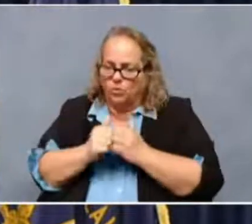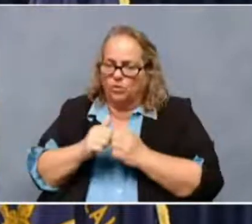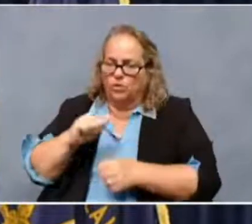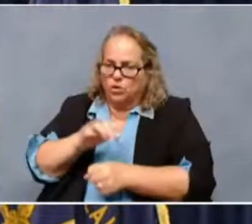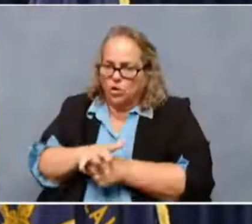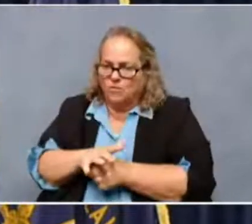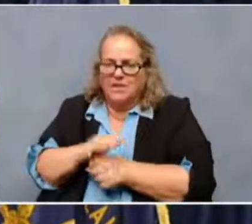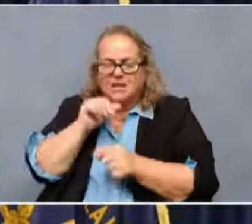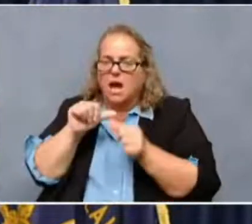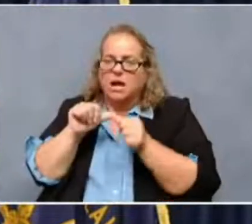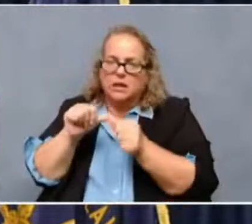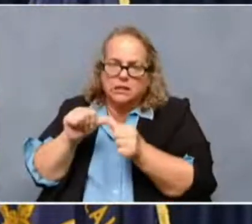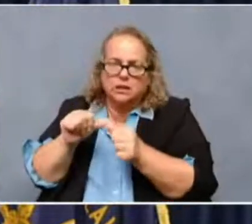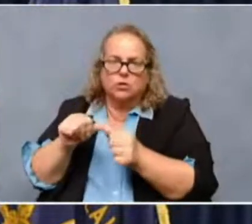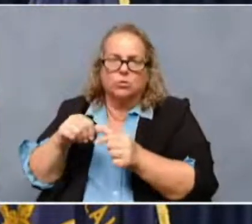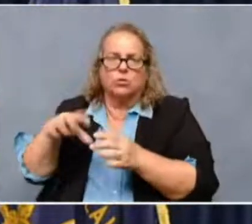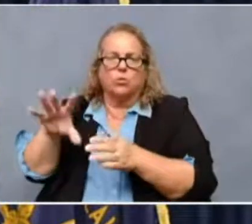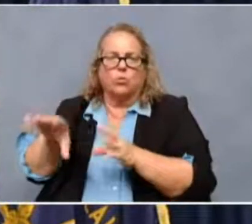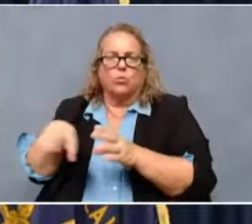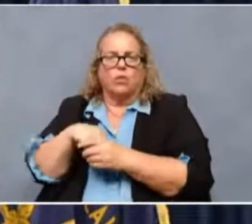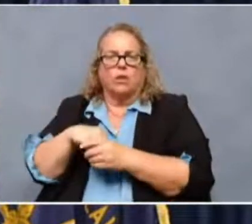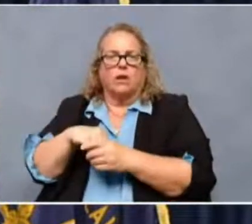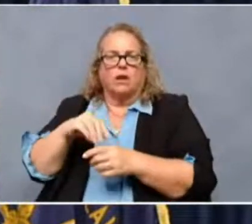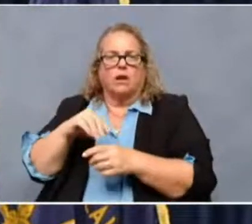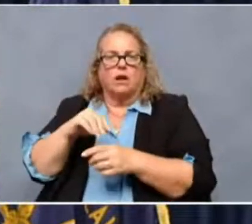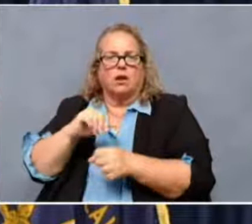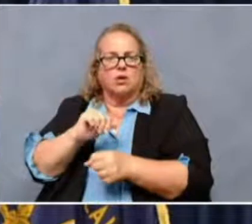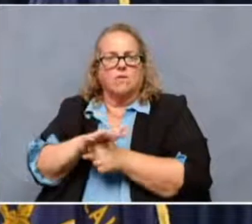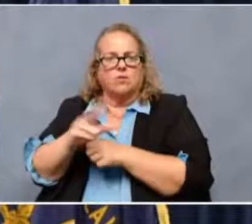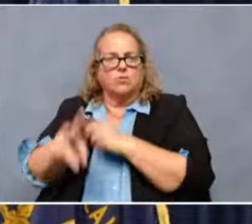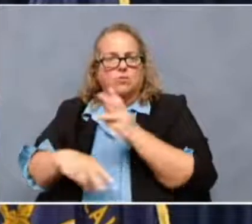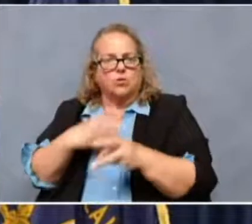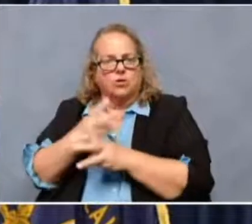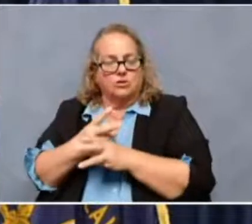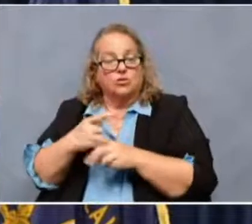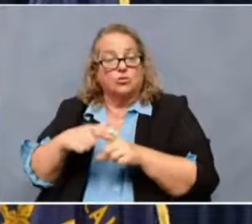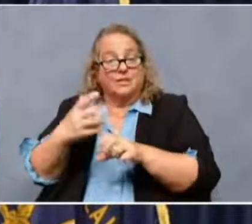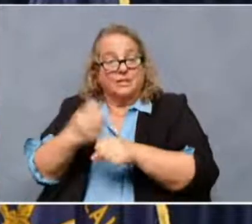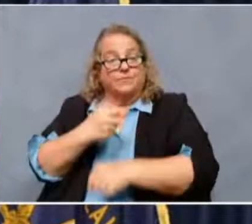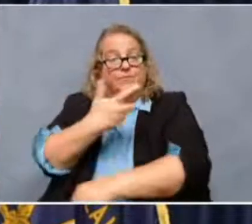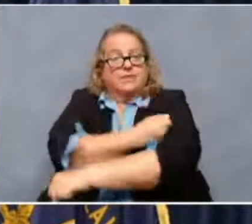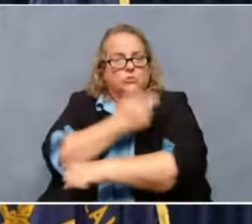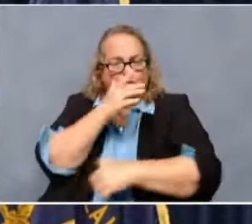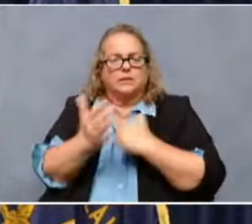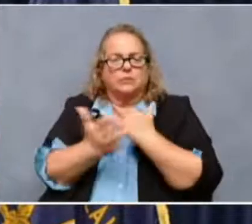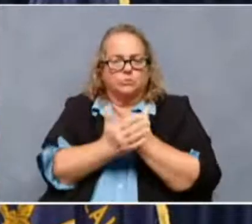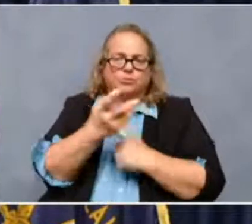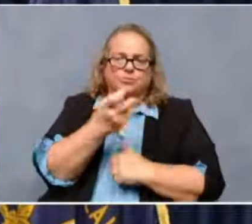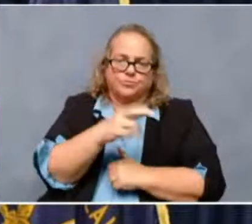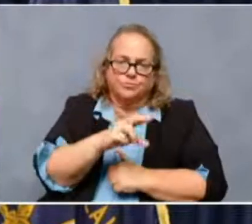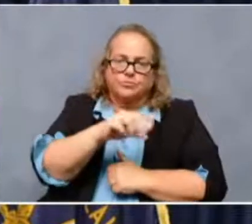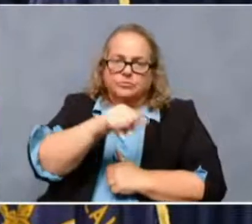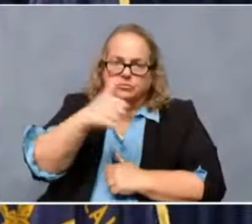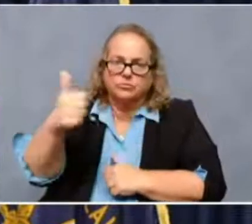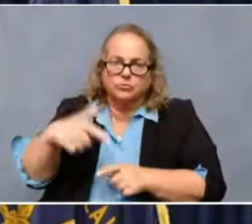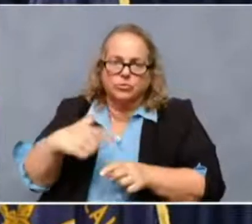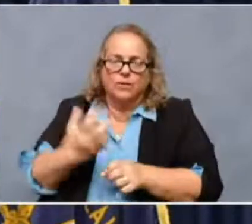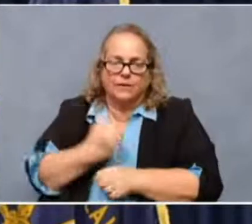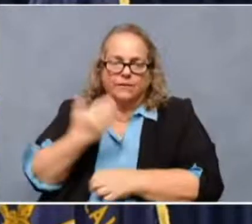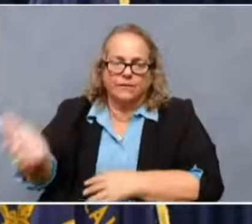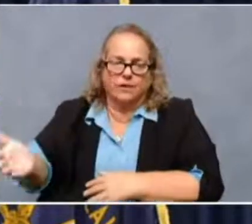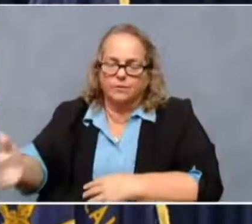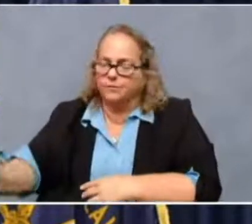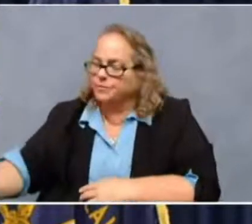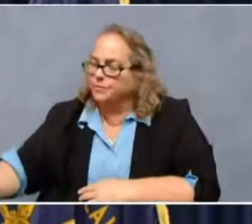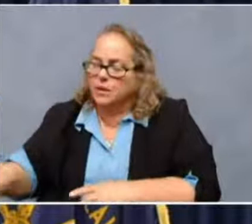continuing pandemic world. And I think her getting the vaccine helps her get there and helps all of us get there. But I'd also